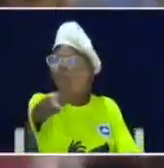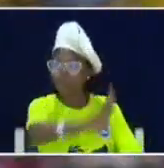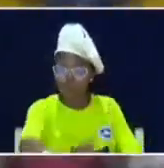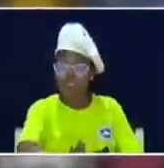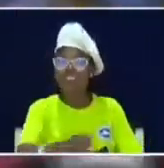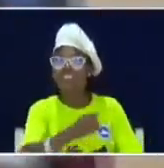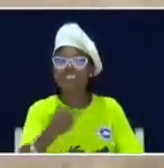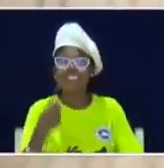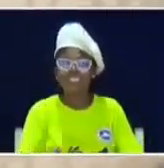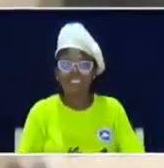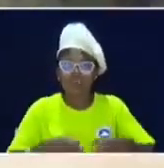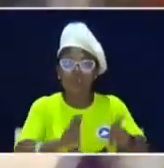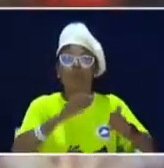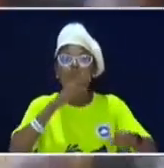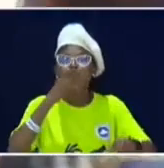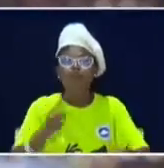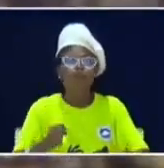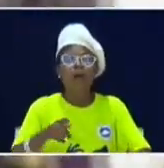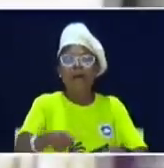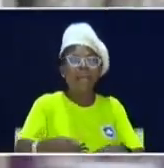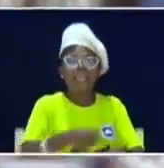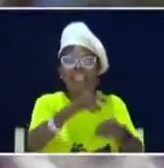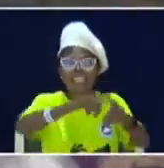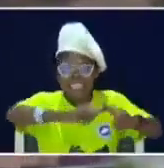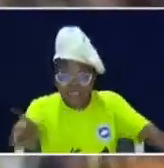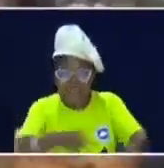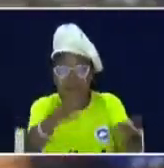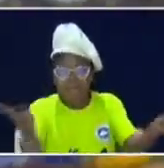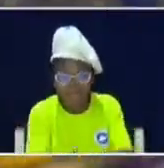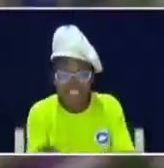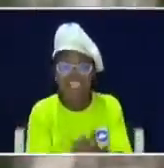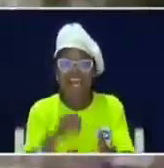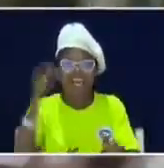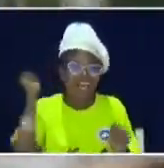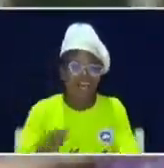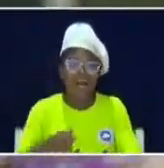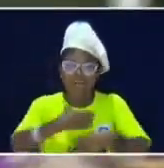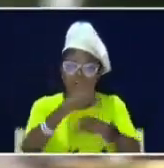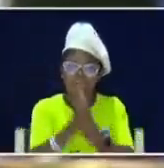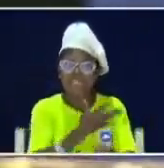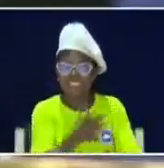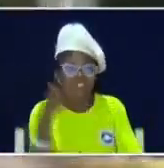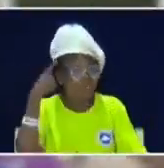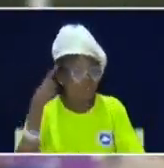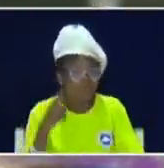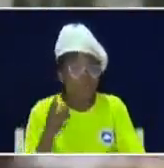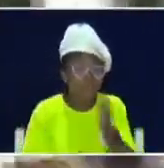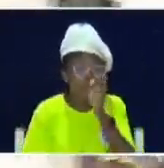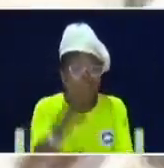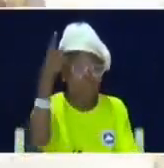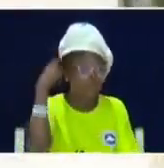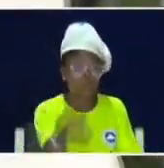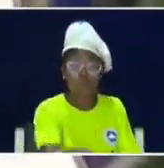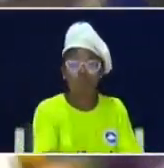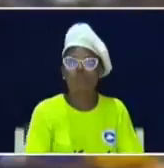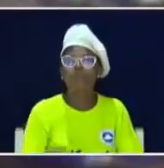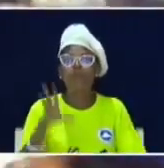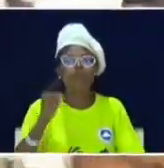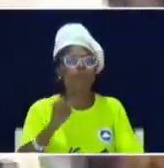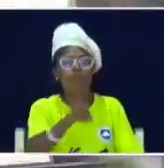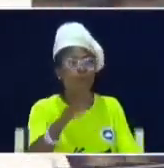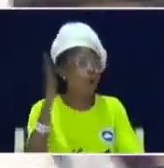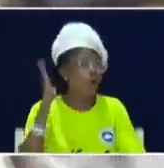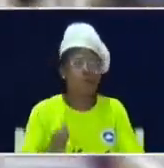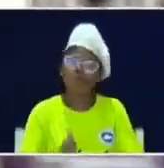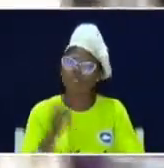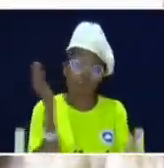the atmosphere of impossibilities. Are you hearing me? You are in the atmosphere of impossibilities. No one can call you to order.